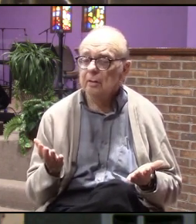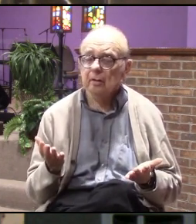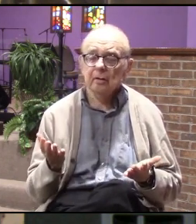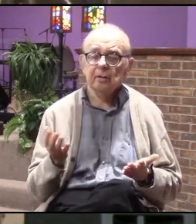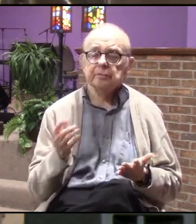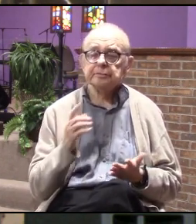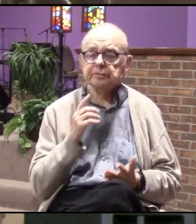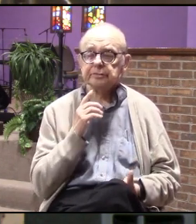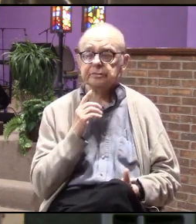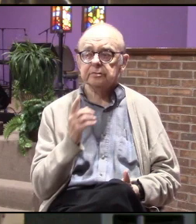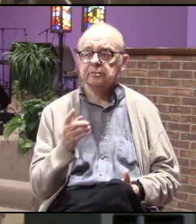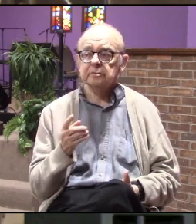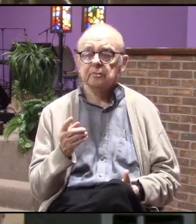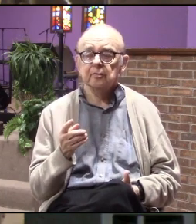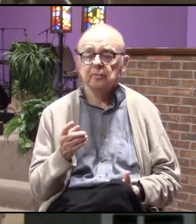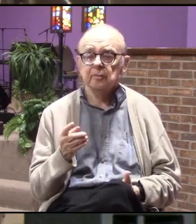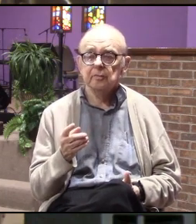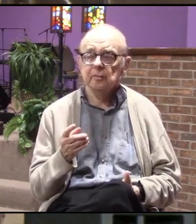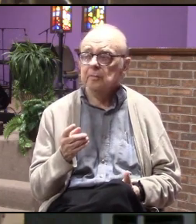It was a